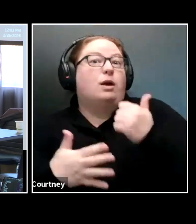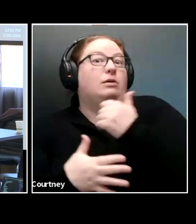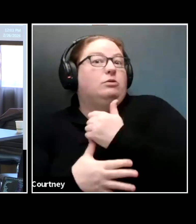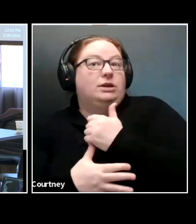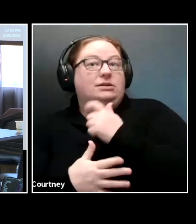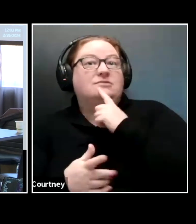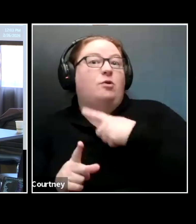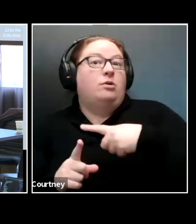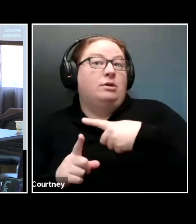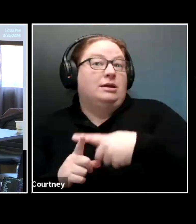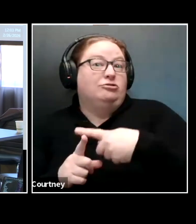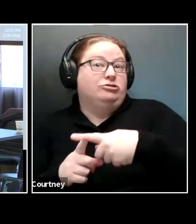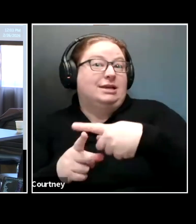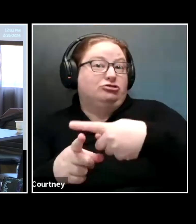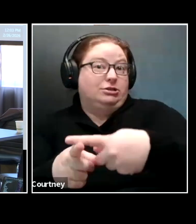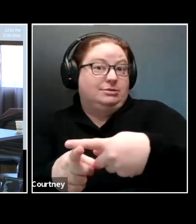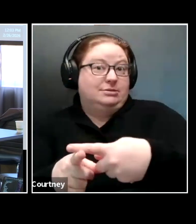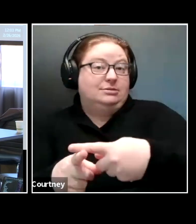as